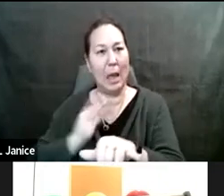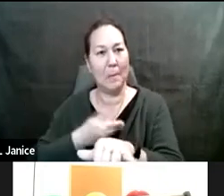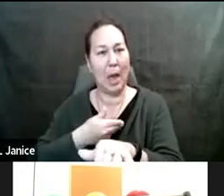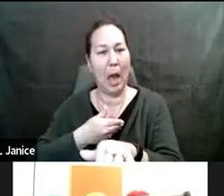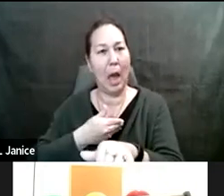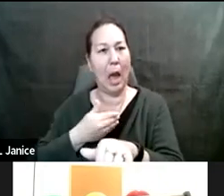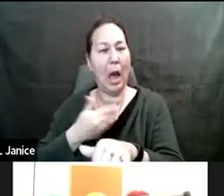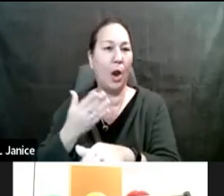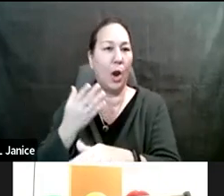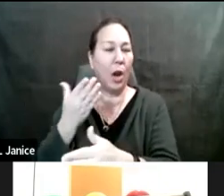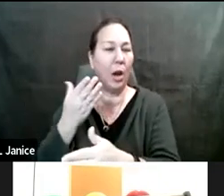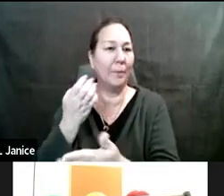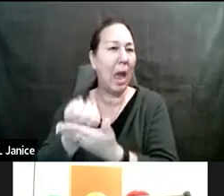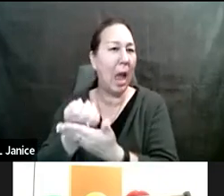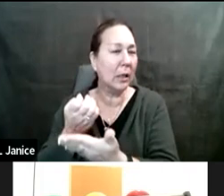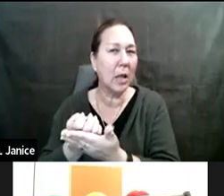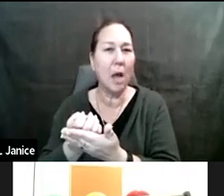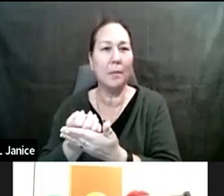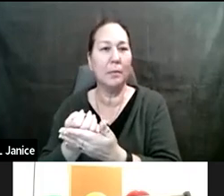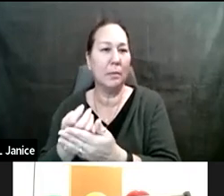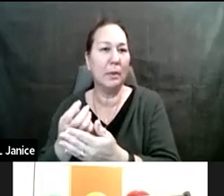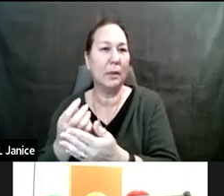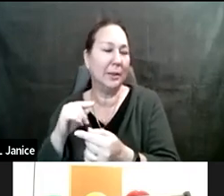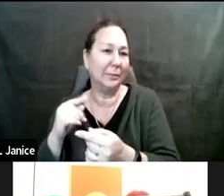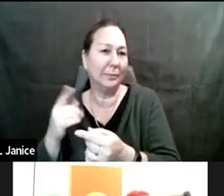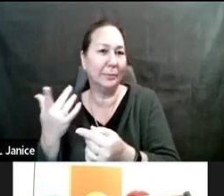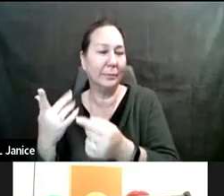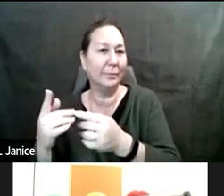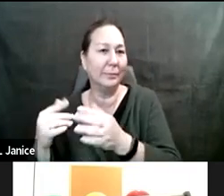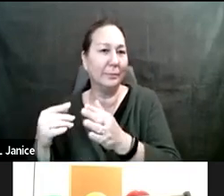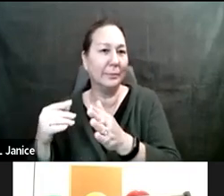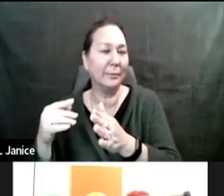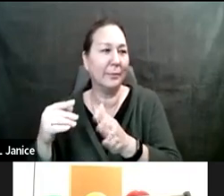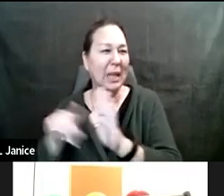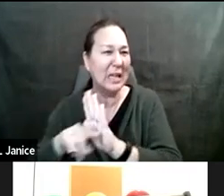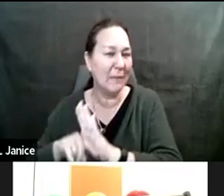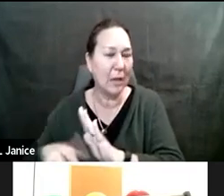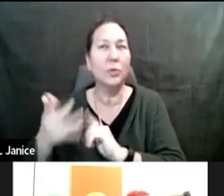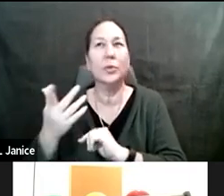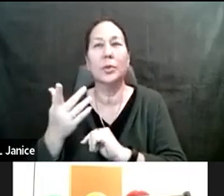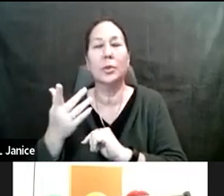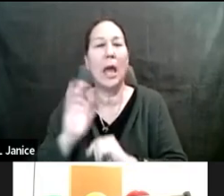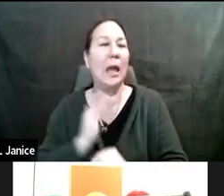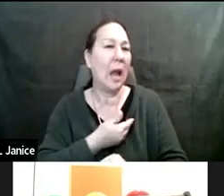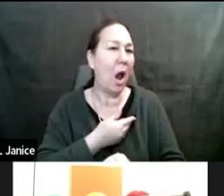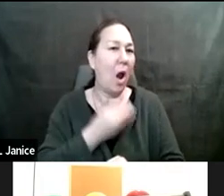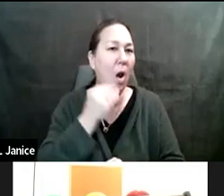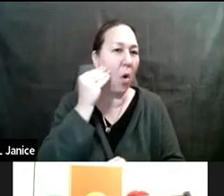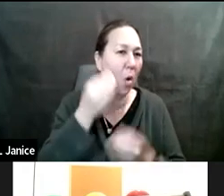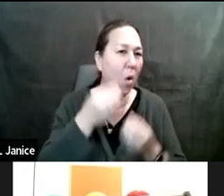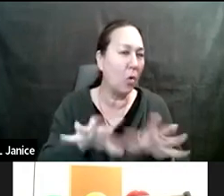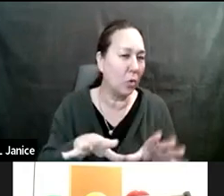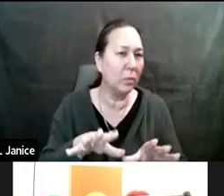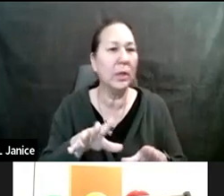English language Learners or multi-language learners and um Hearn or our homeless education